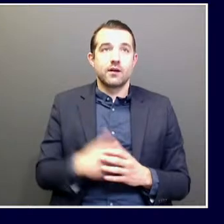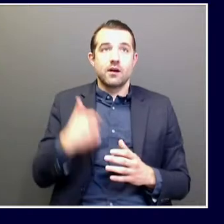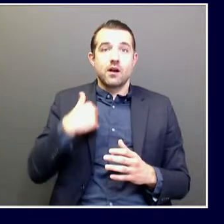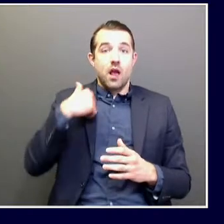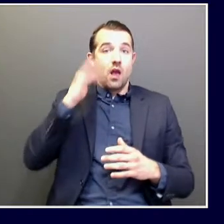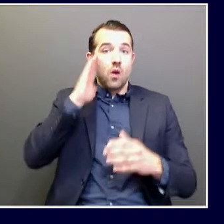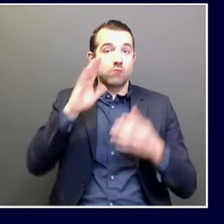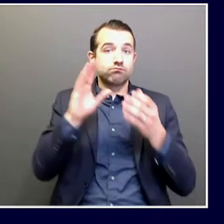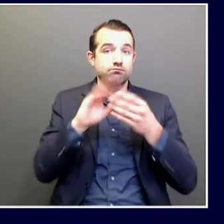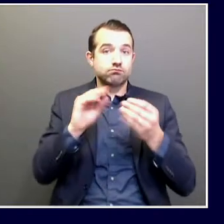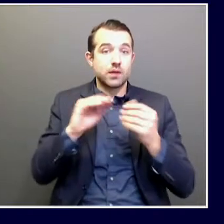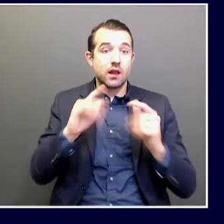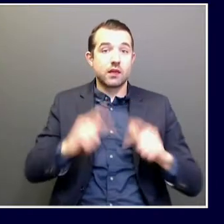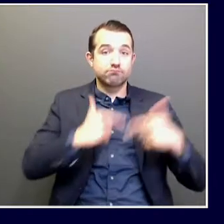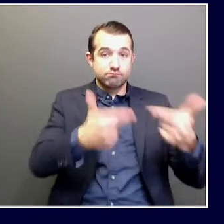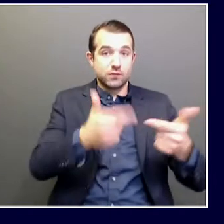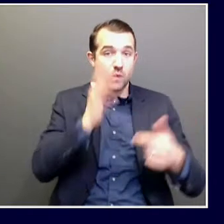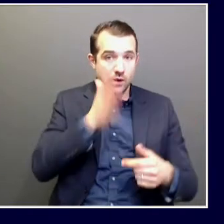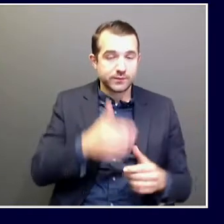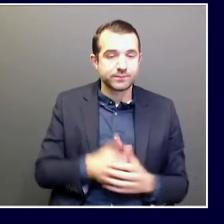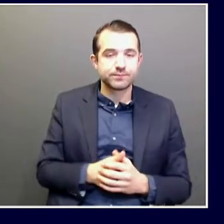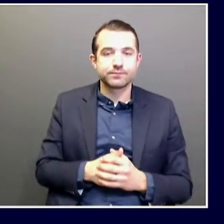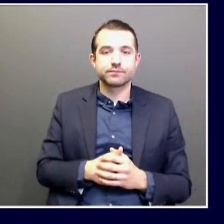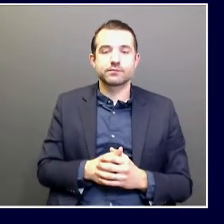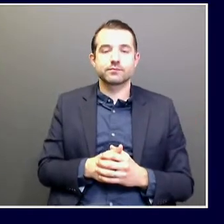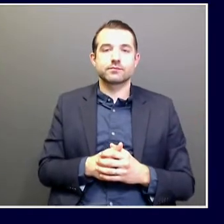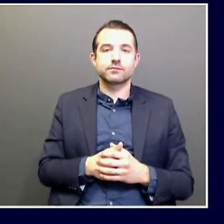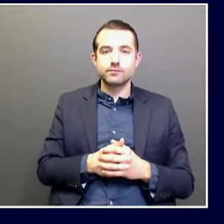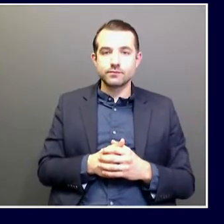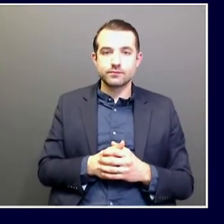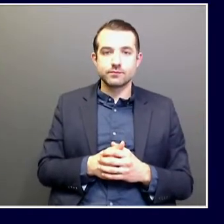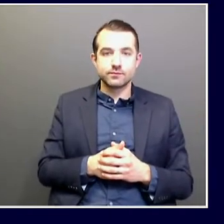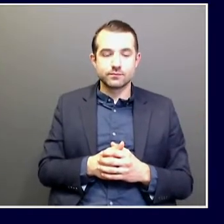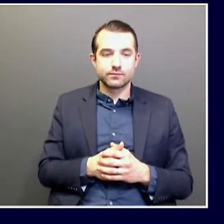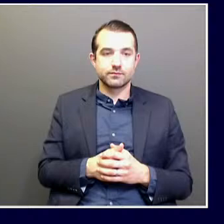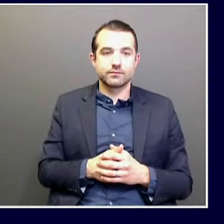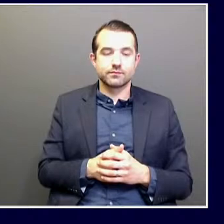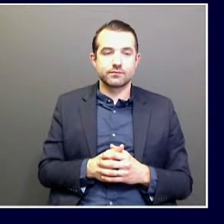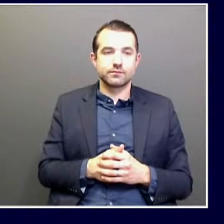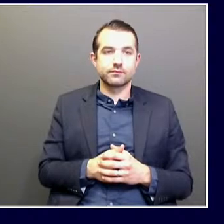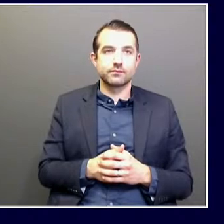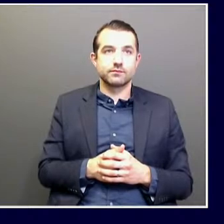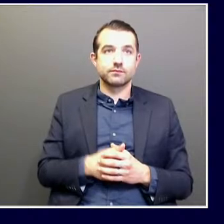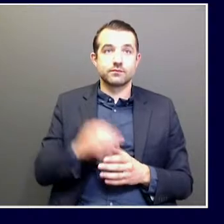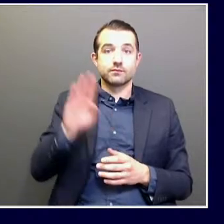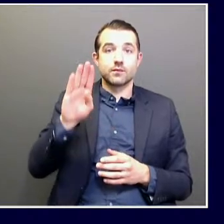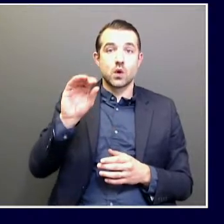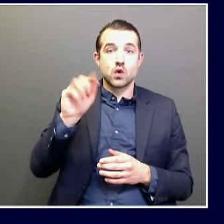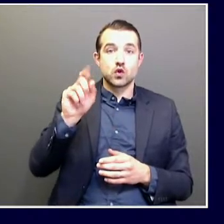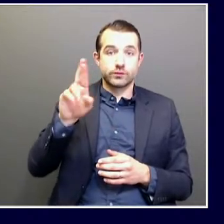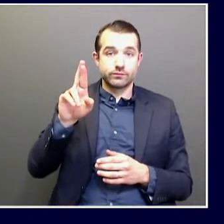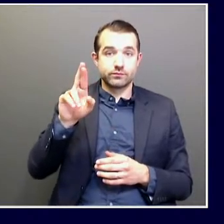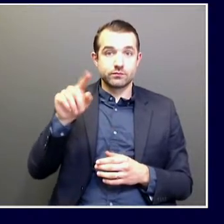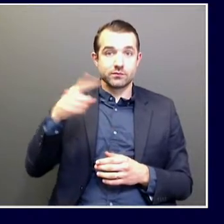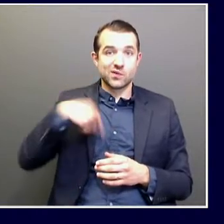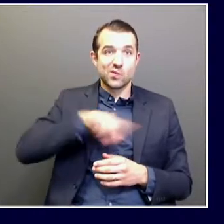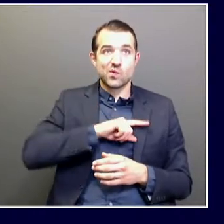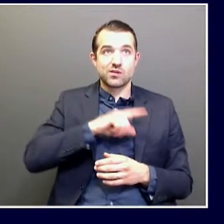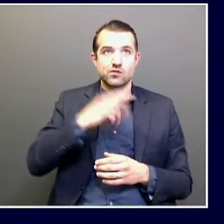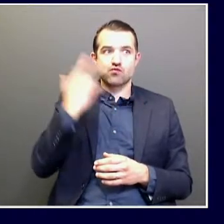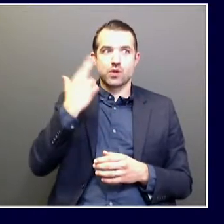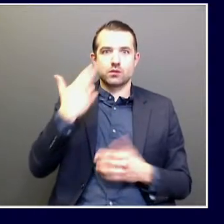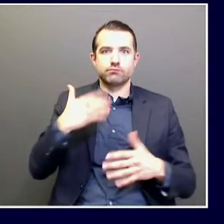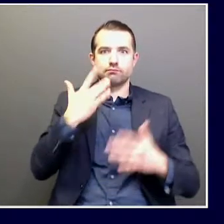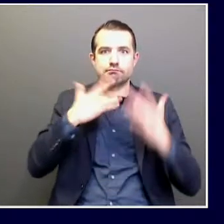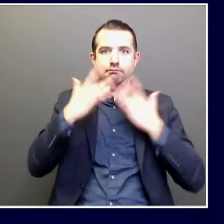for boosters to get out there, we put up the bat signal to community groups across the state to say, Maine people need your